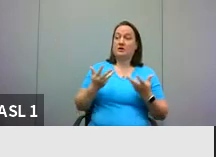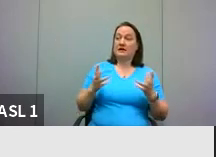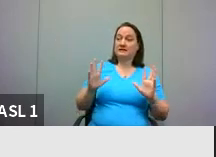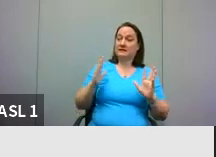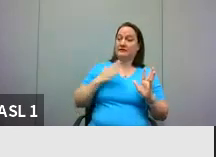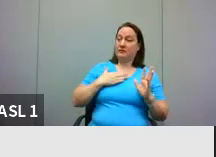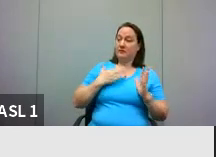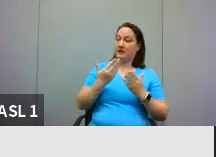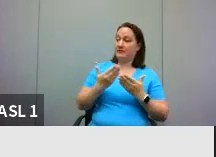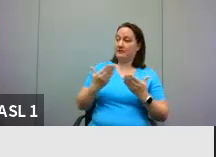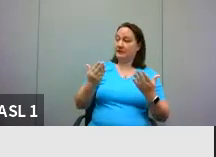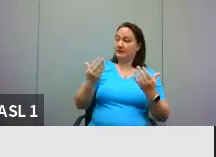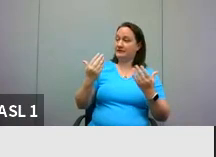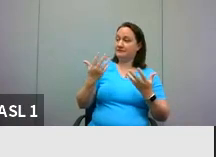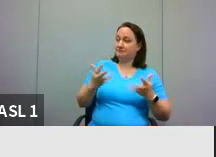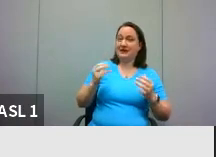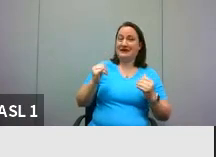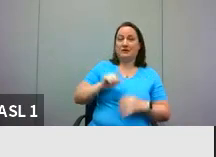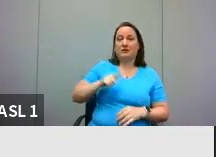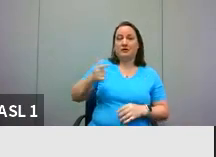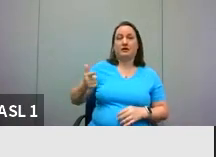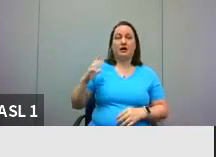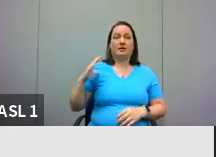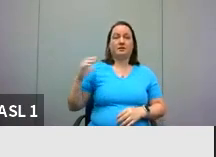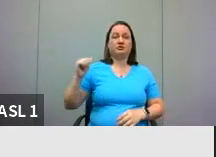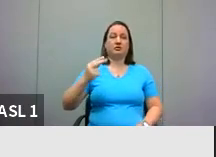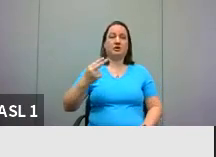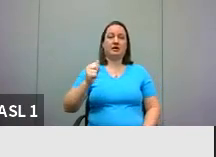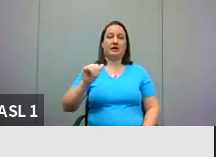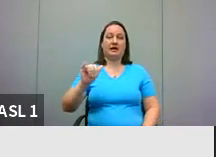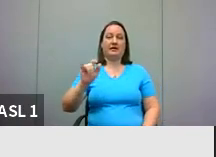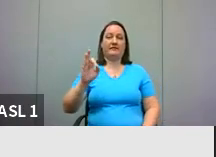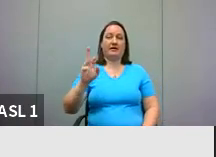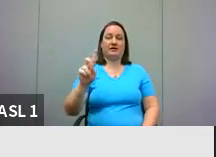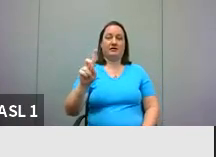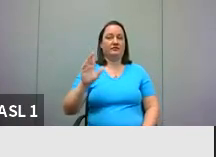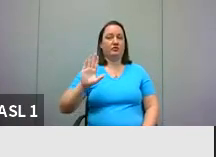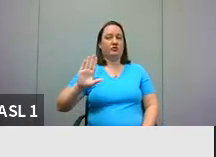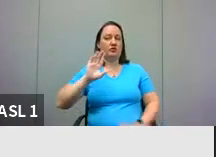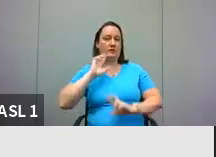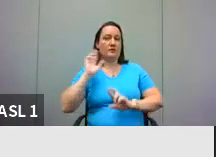then turn it over to our Commissioner Hayfield for her report.